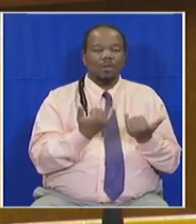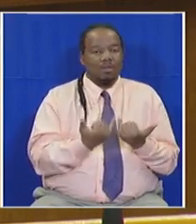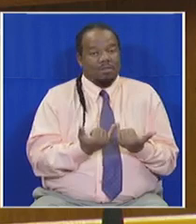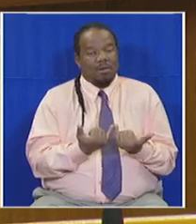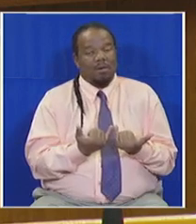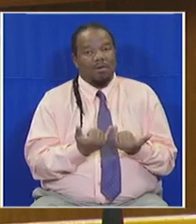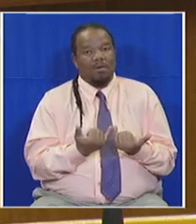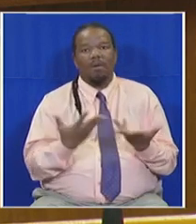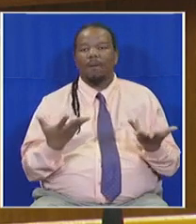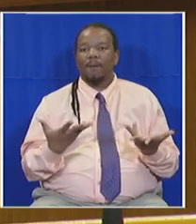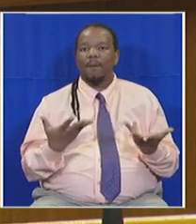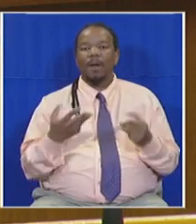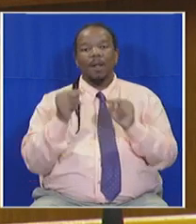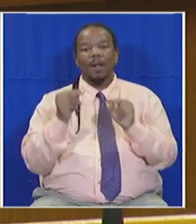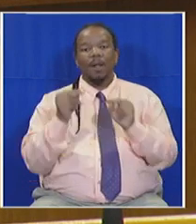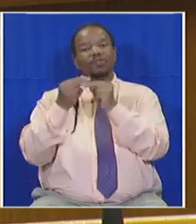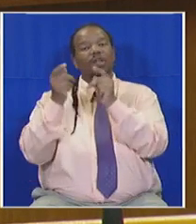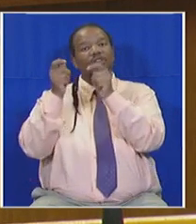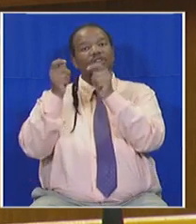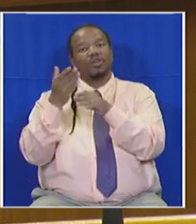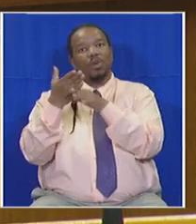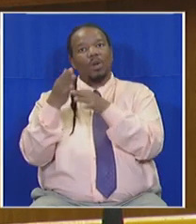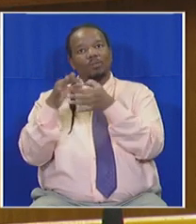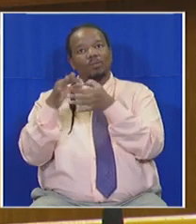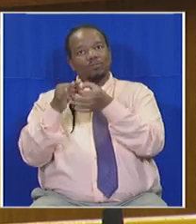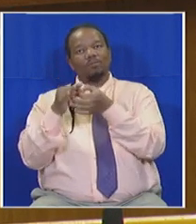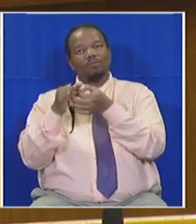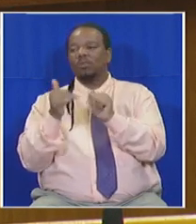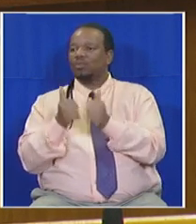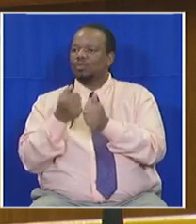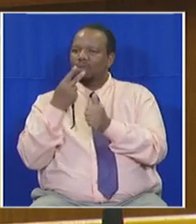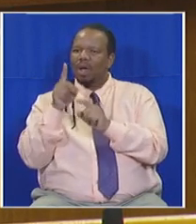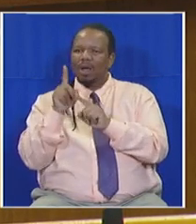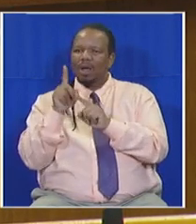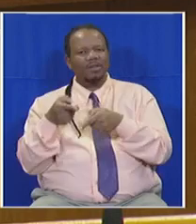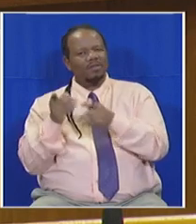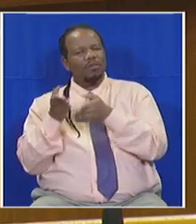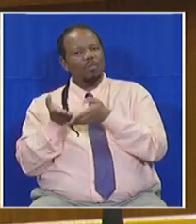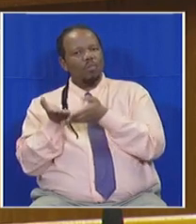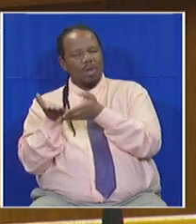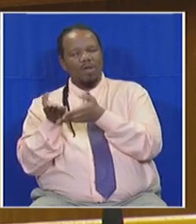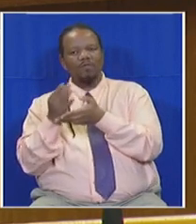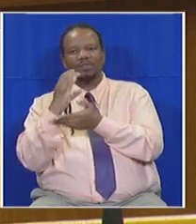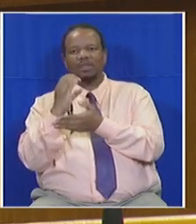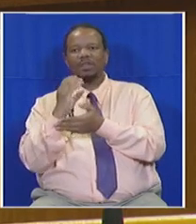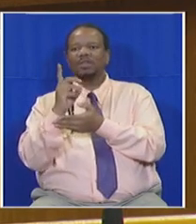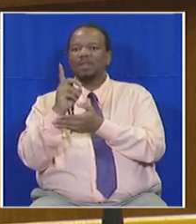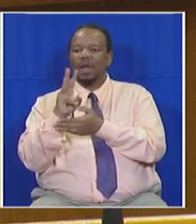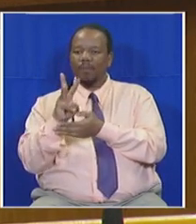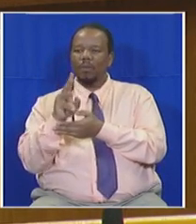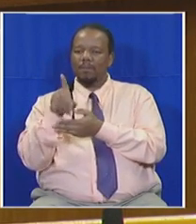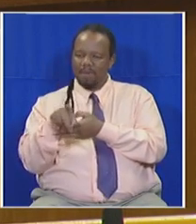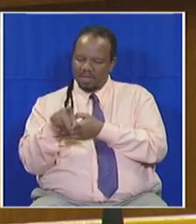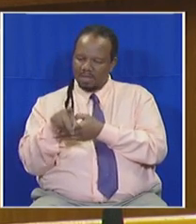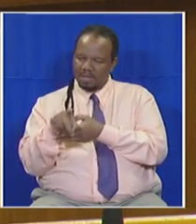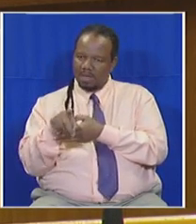working with National Treasury to develop a new CWP model, which is intended to address identified